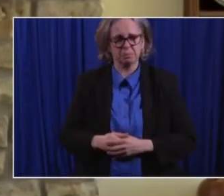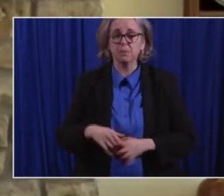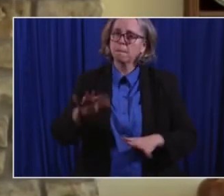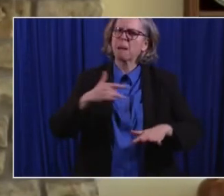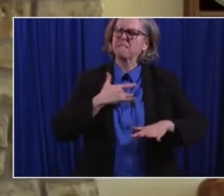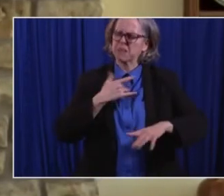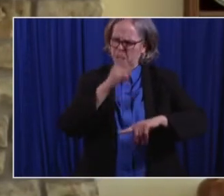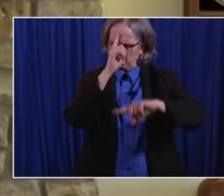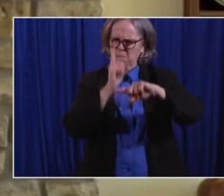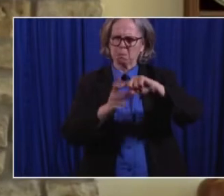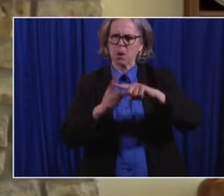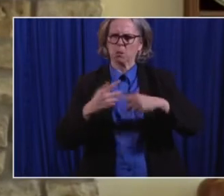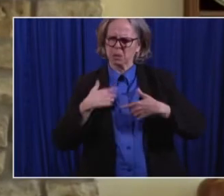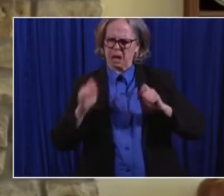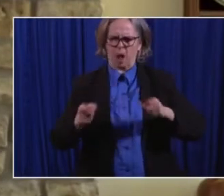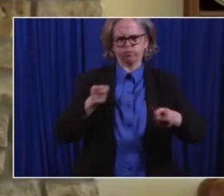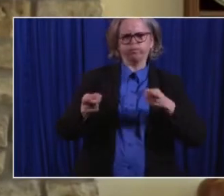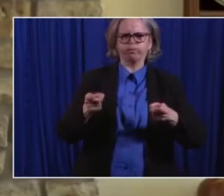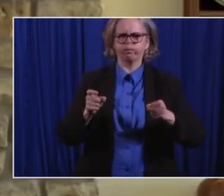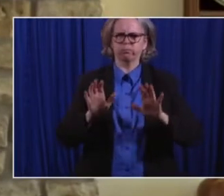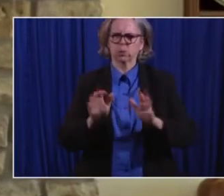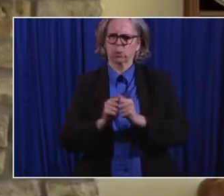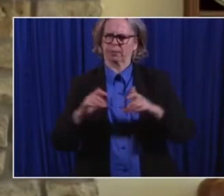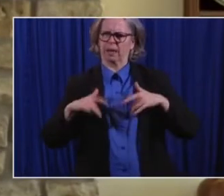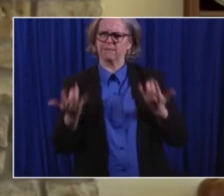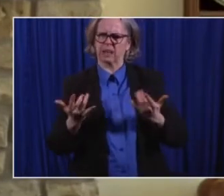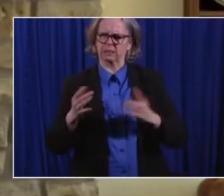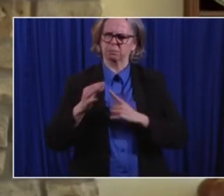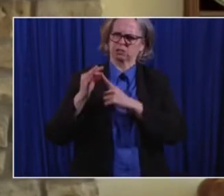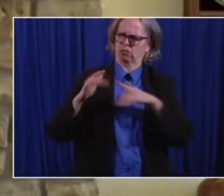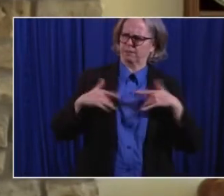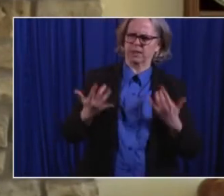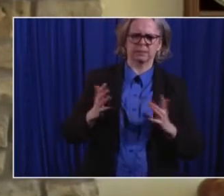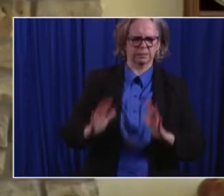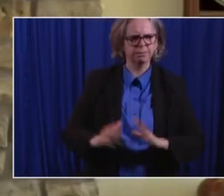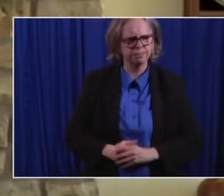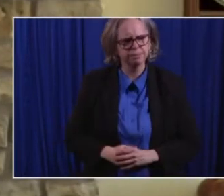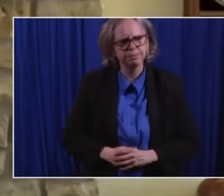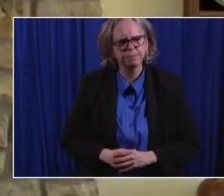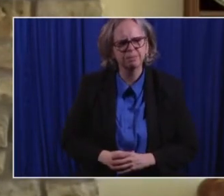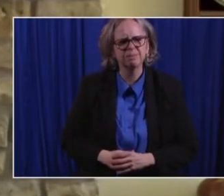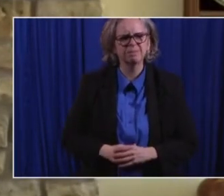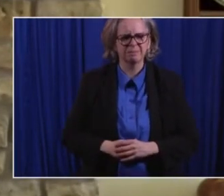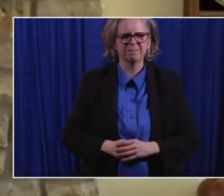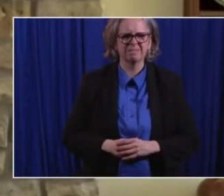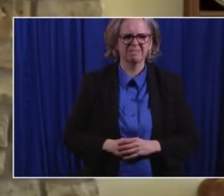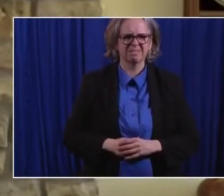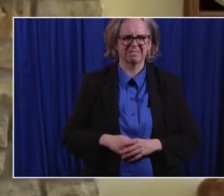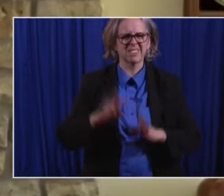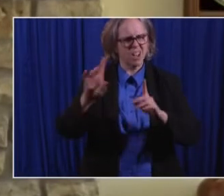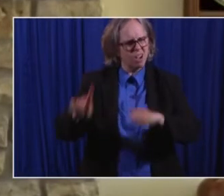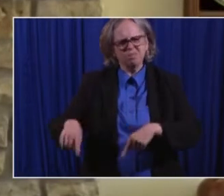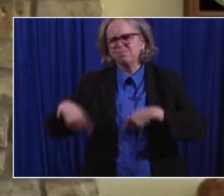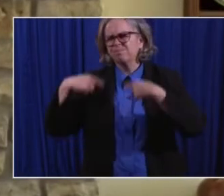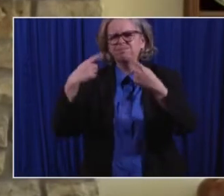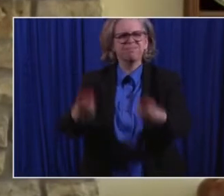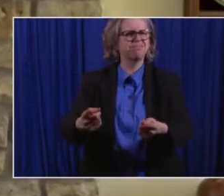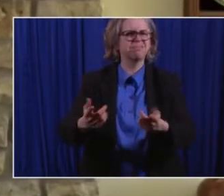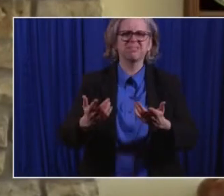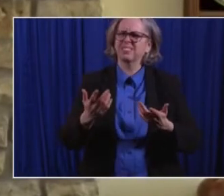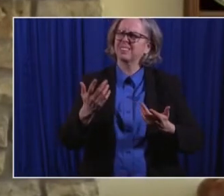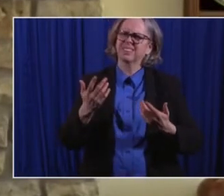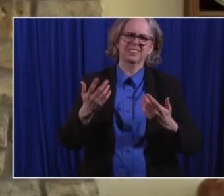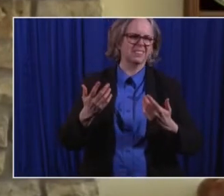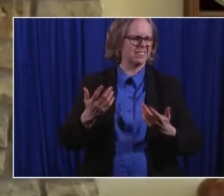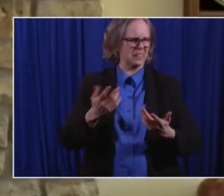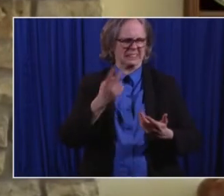optimistic. We look about Ohio today, and as we see for a good part of Ohio, the snow is melting. We're finally